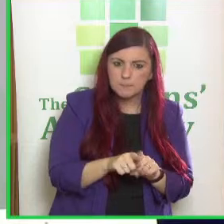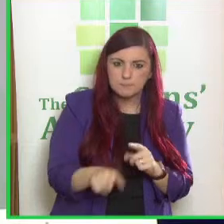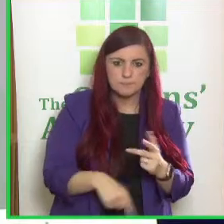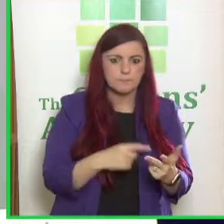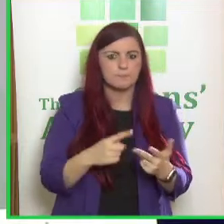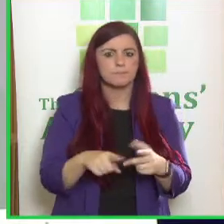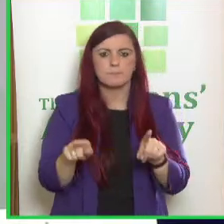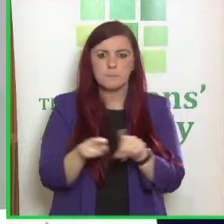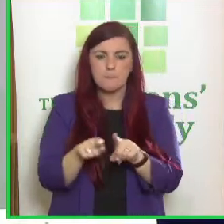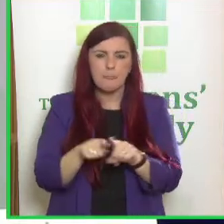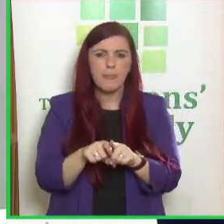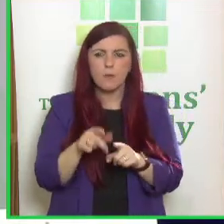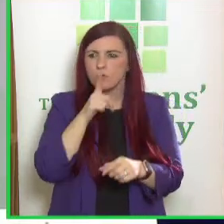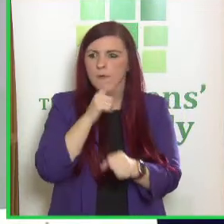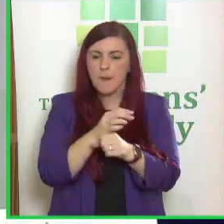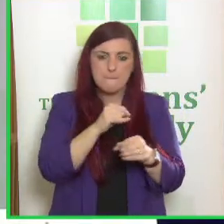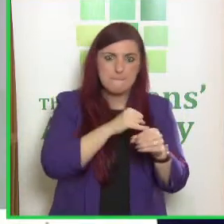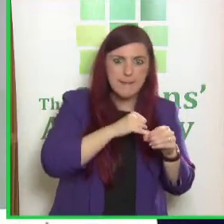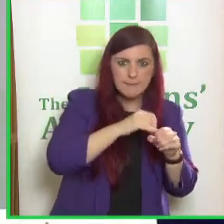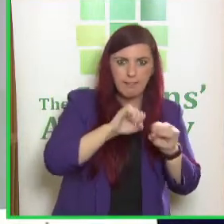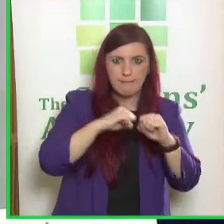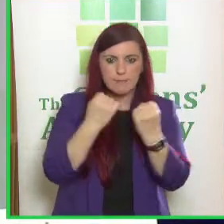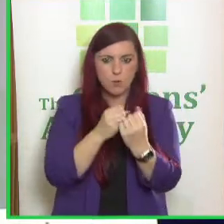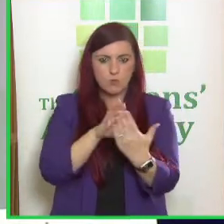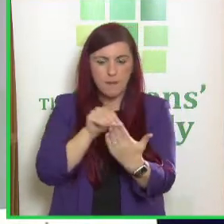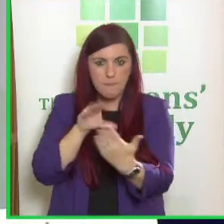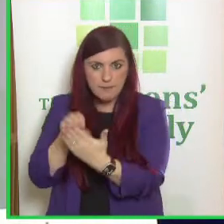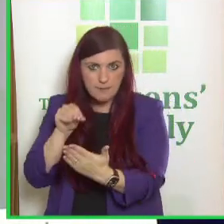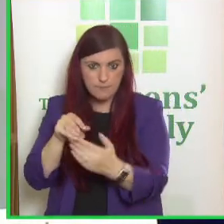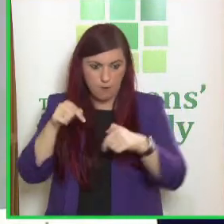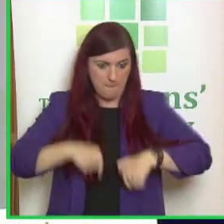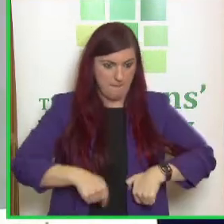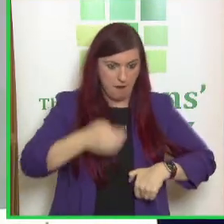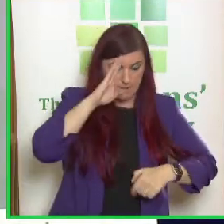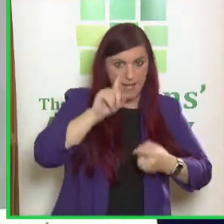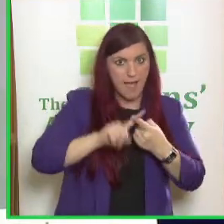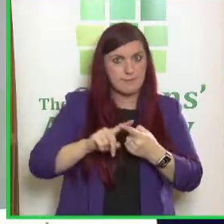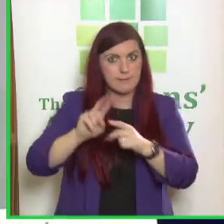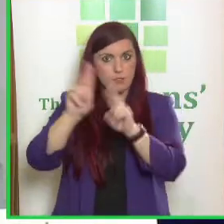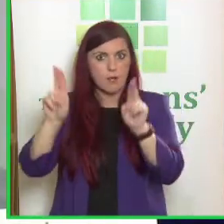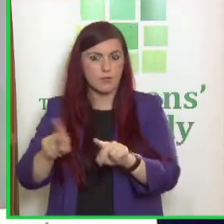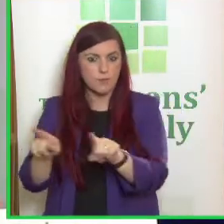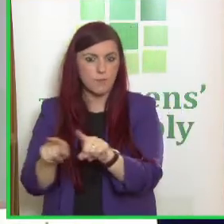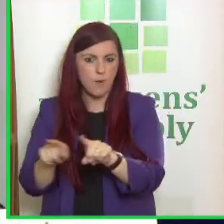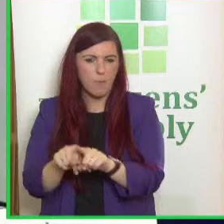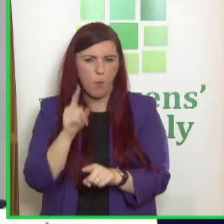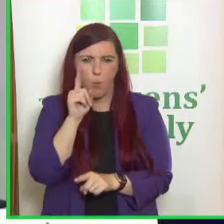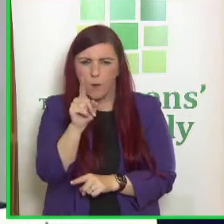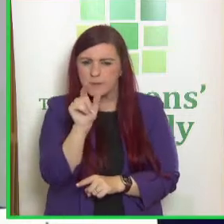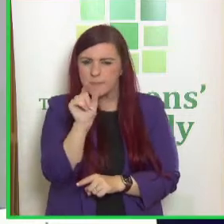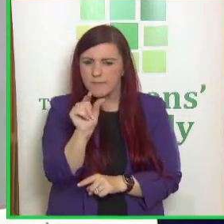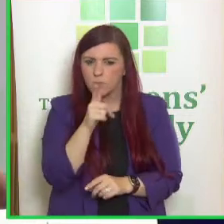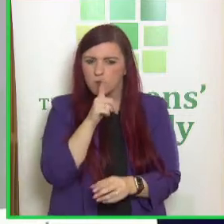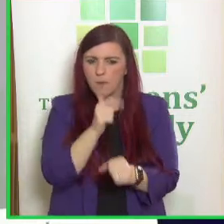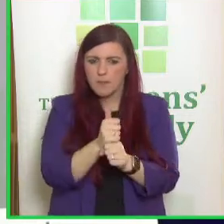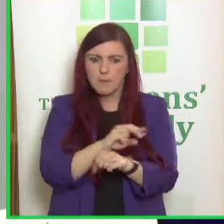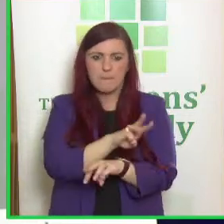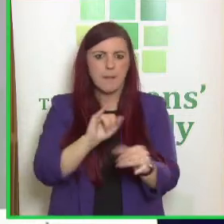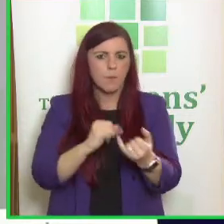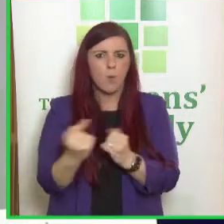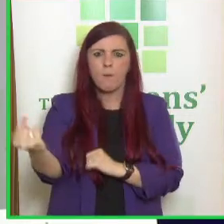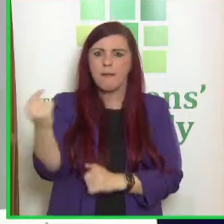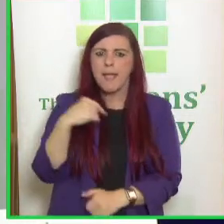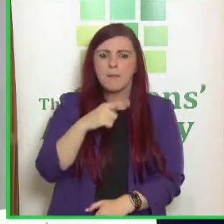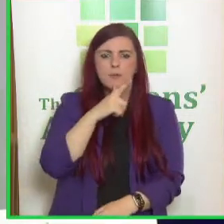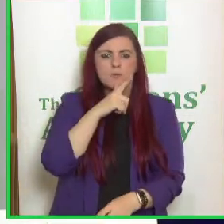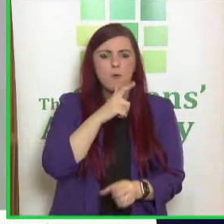all across the field and the services, and indeed internationally. But I do want in particular to call out to people who have come in and spoken to